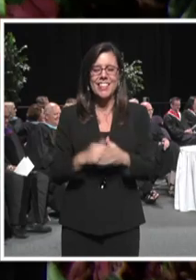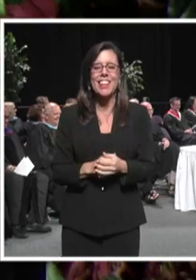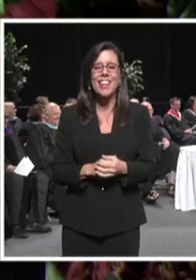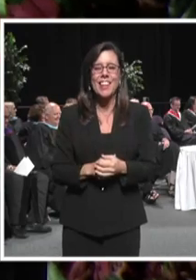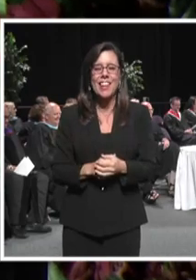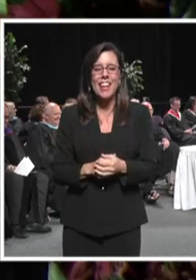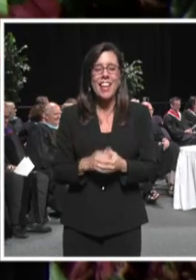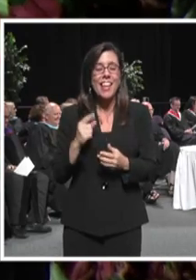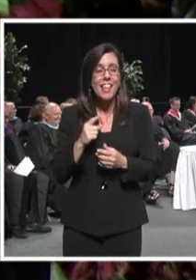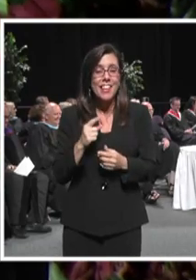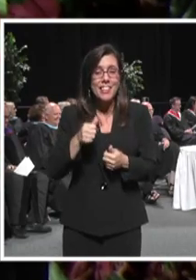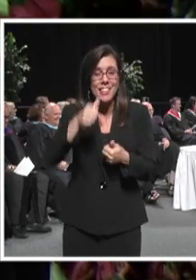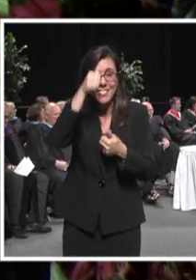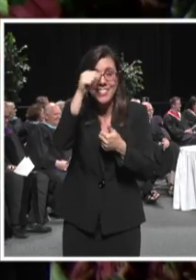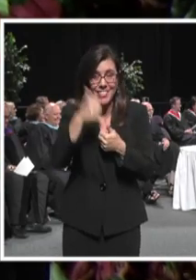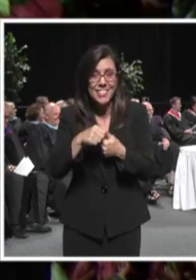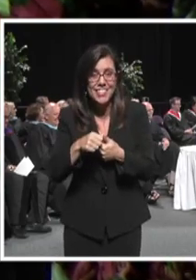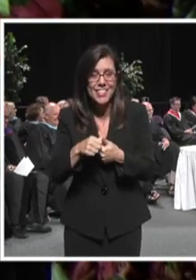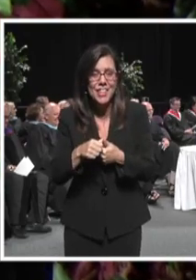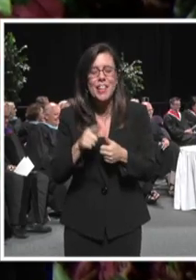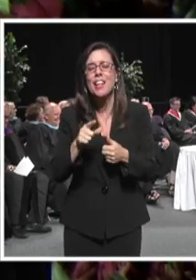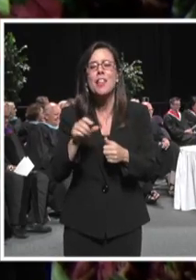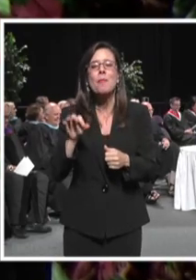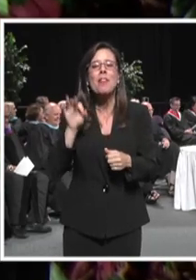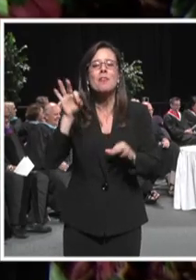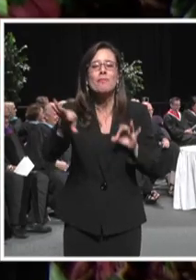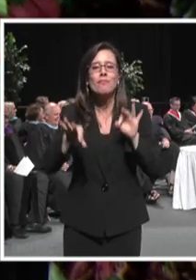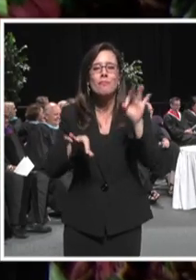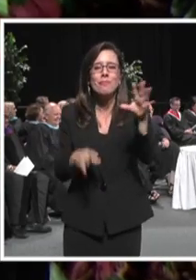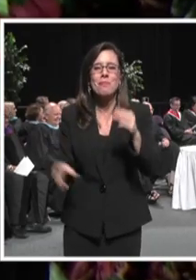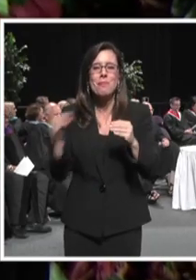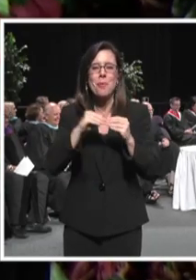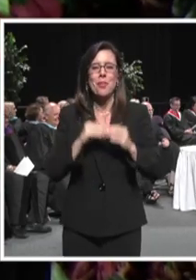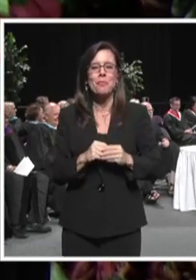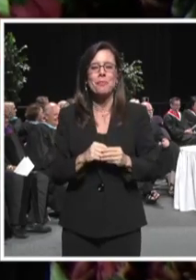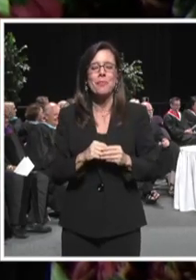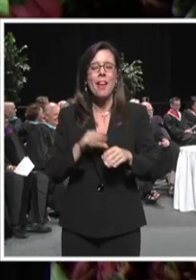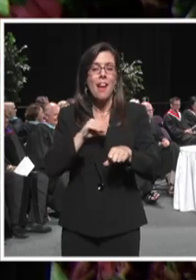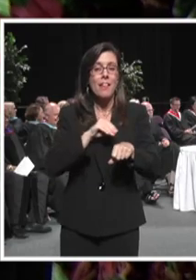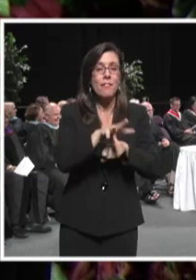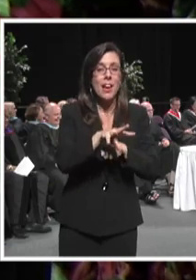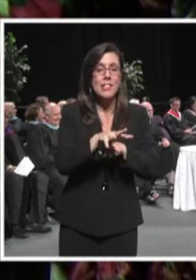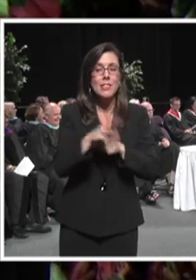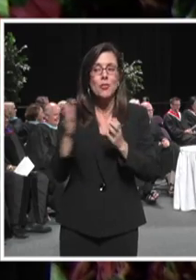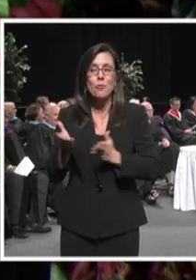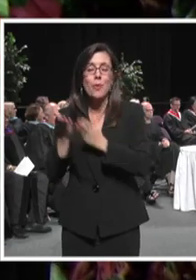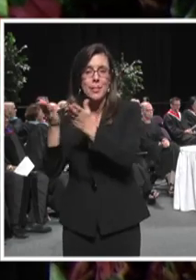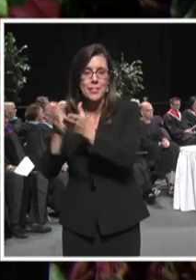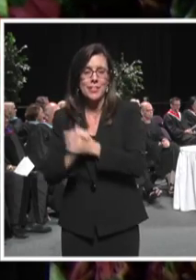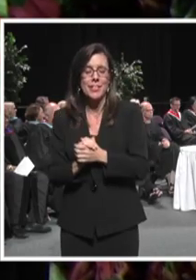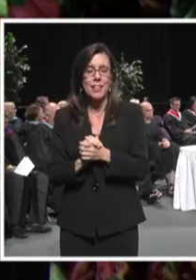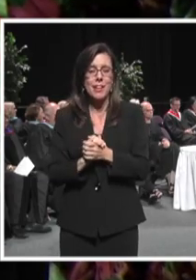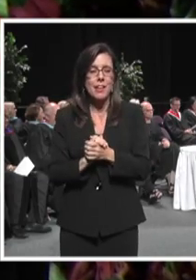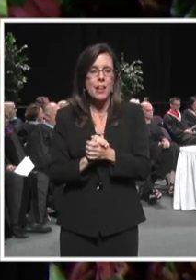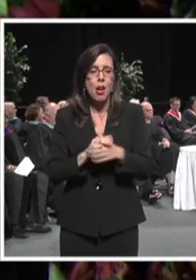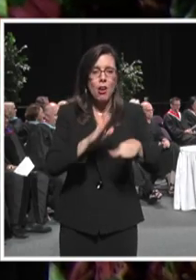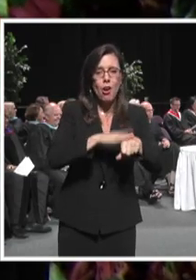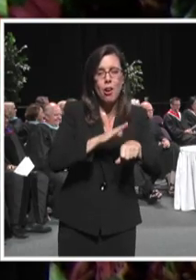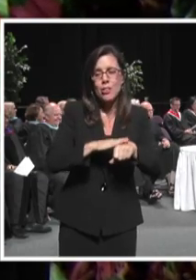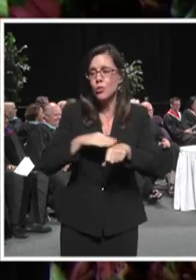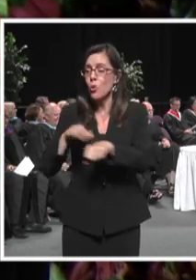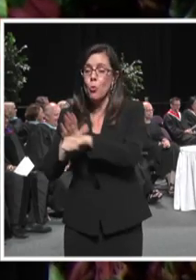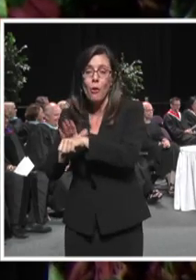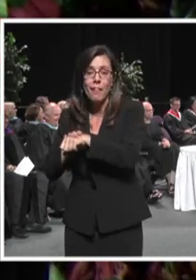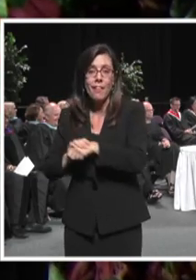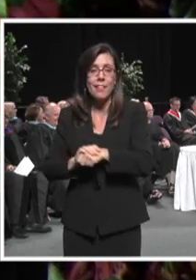this stirring up memories? So let me throw a few more at you. Advice, recommendations, cautions,